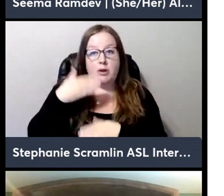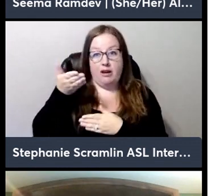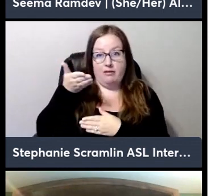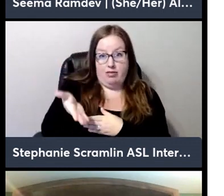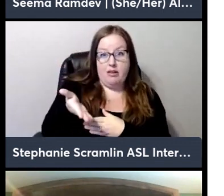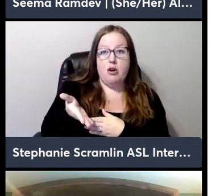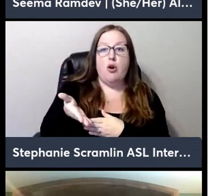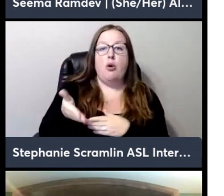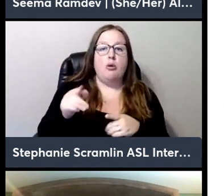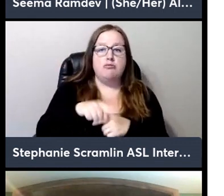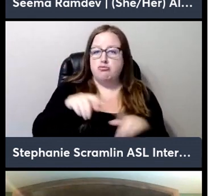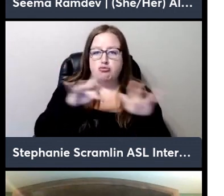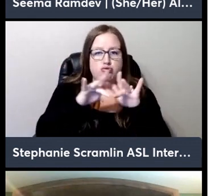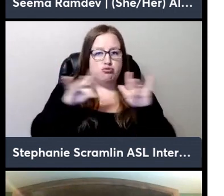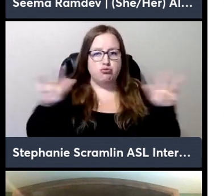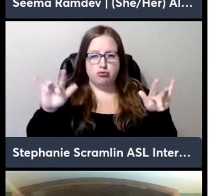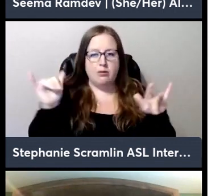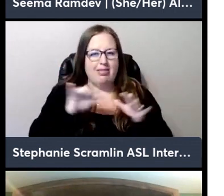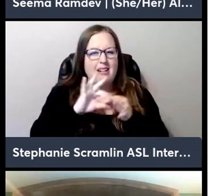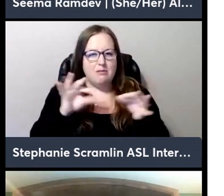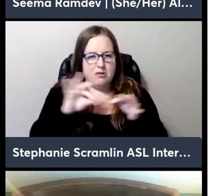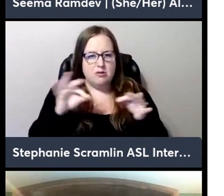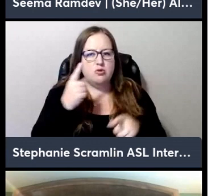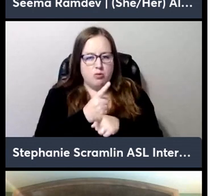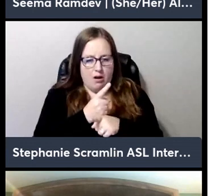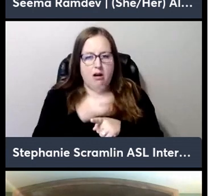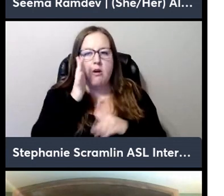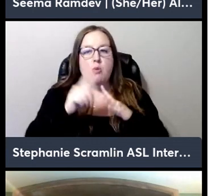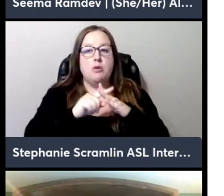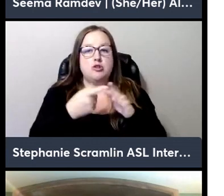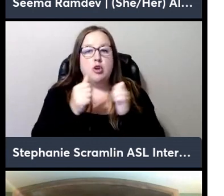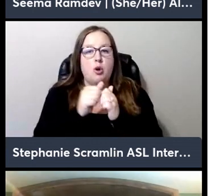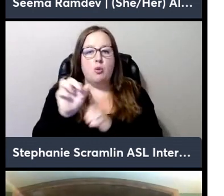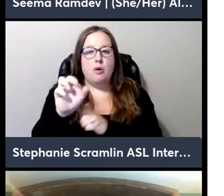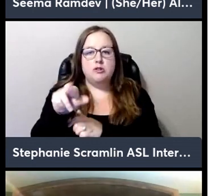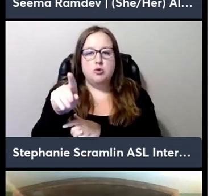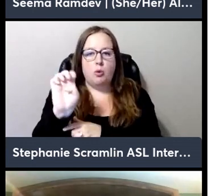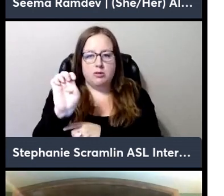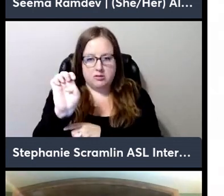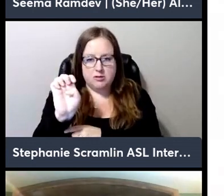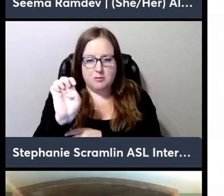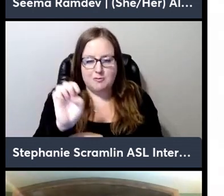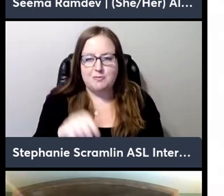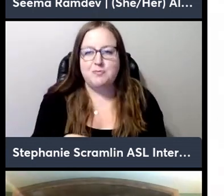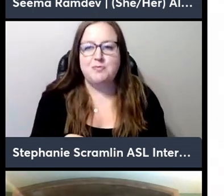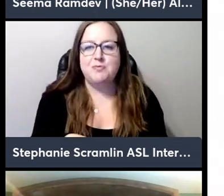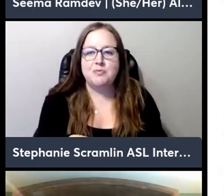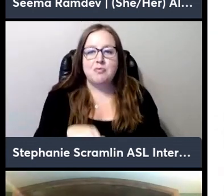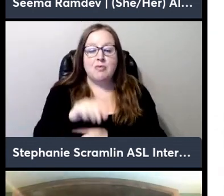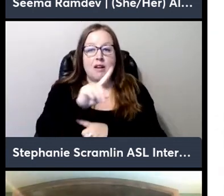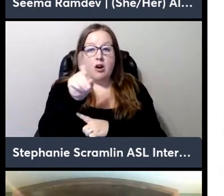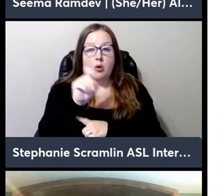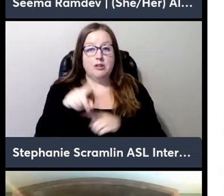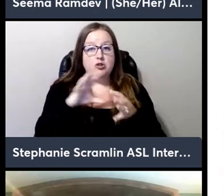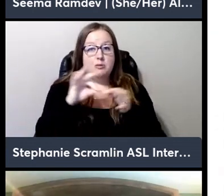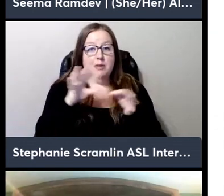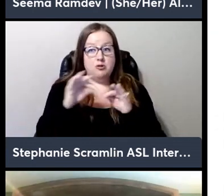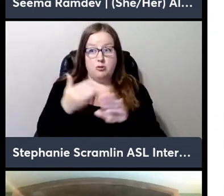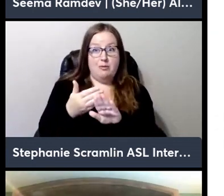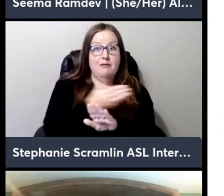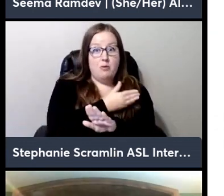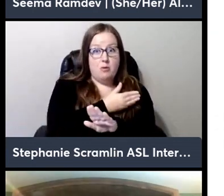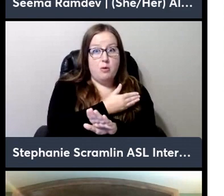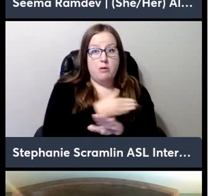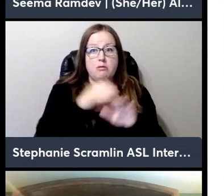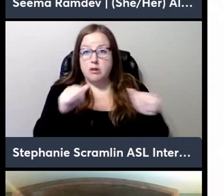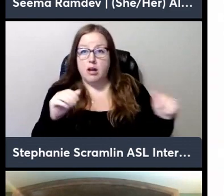It's blank, as I said. And of course, we're going to start with the source. As a question that was brought up earlier, can